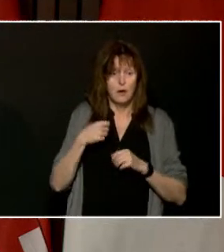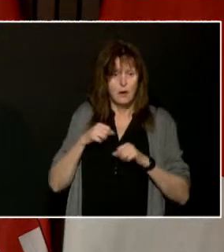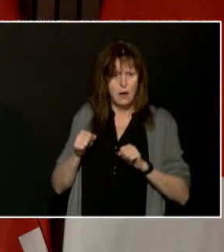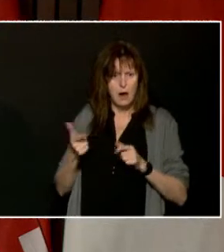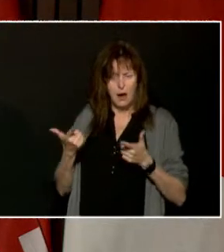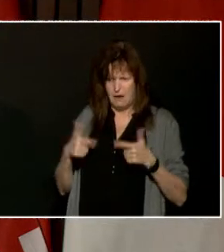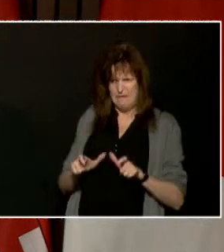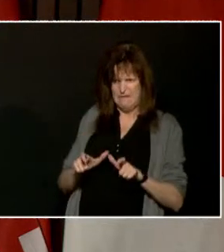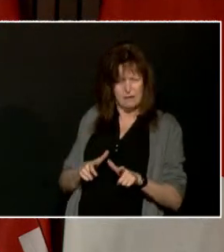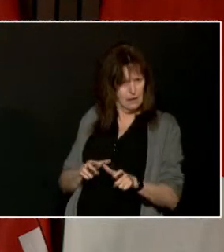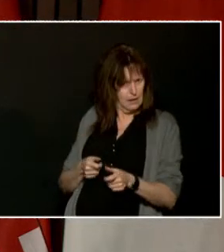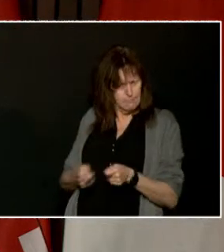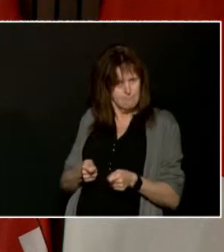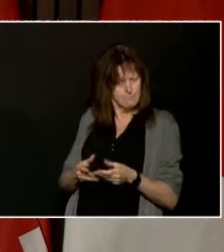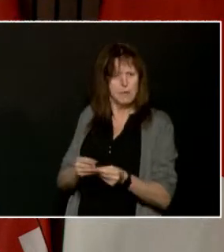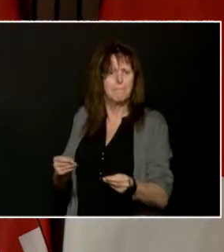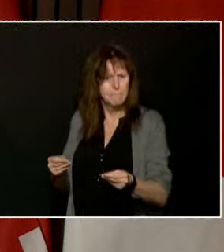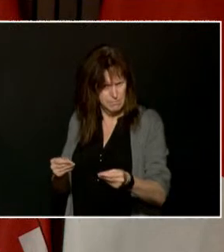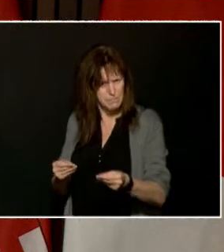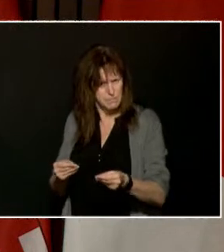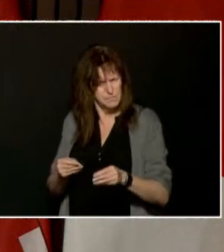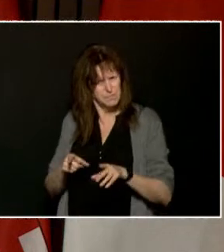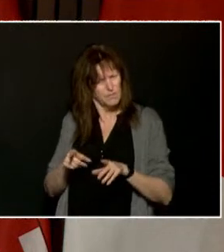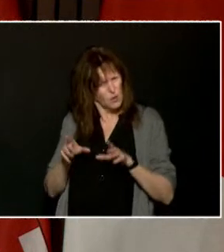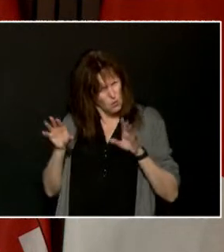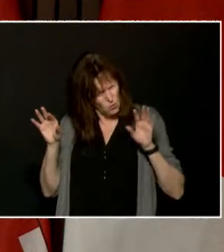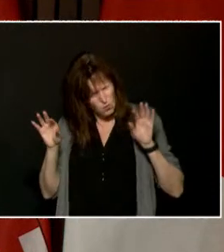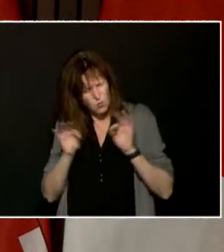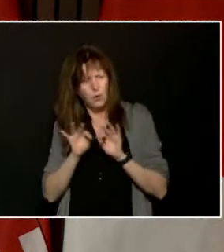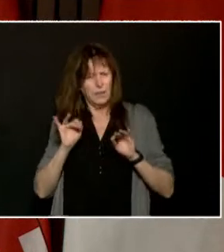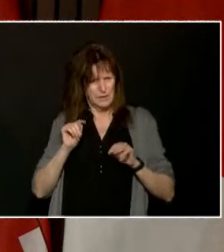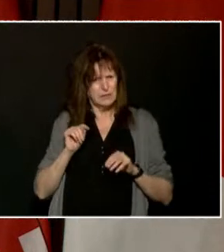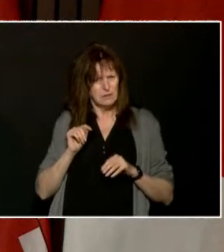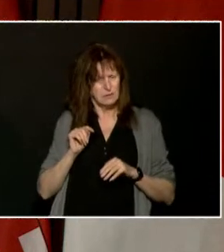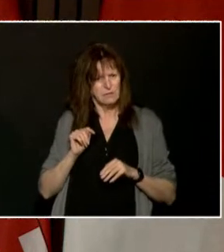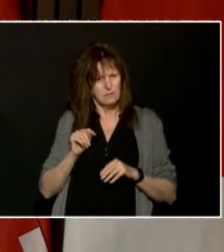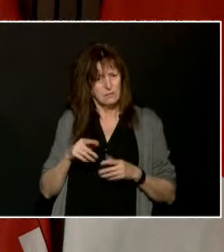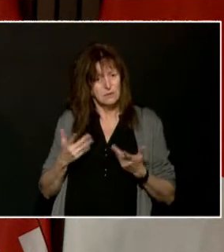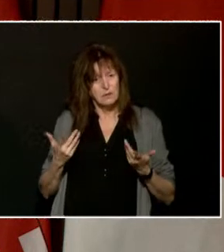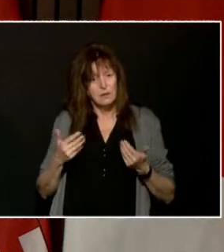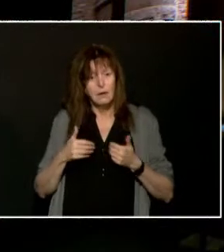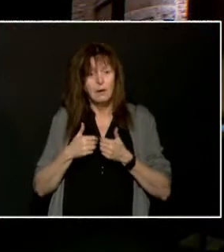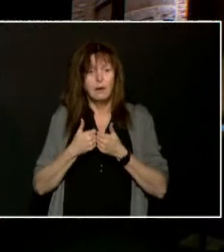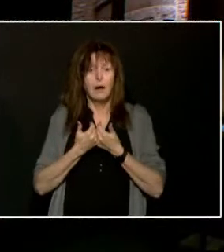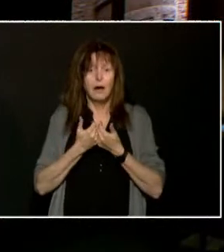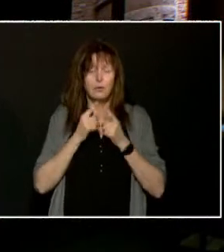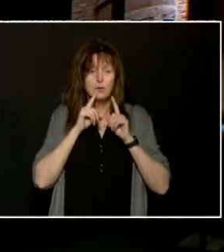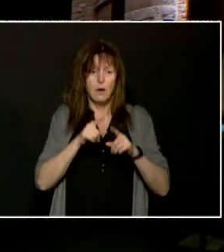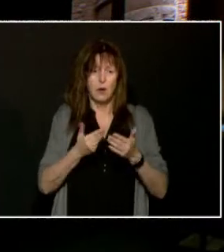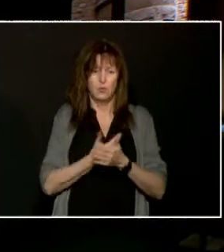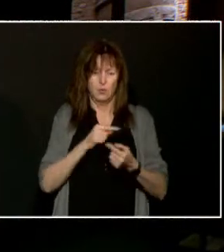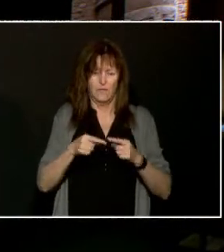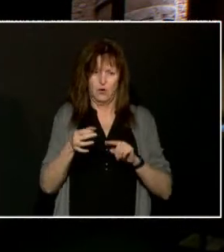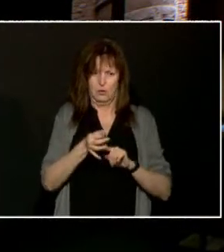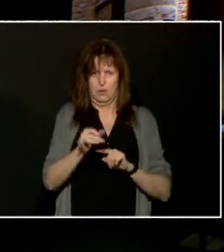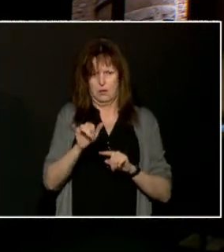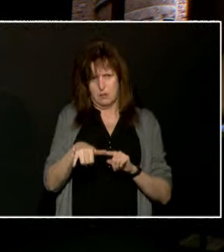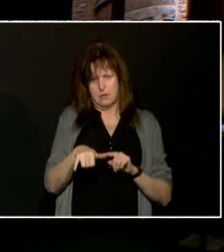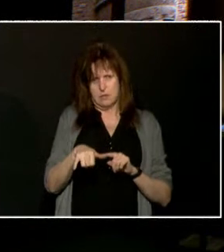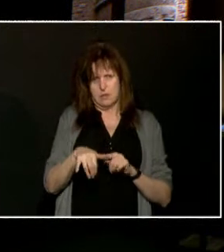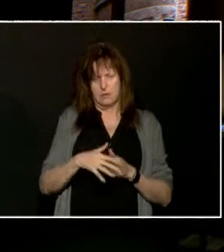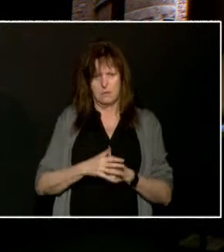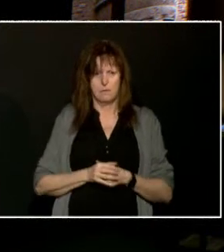the payoff of better preparedness or capacity to respond to new variants. Next question.